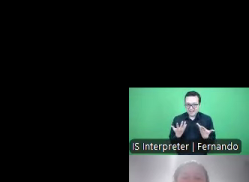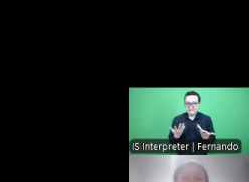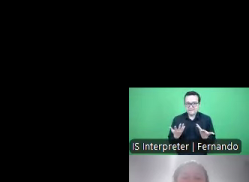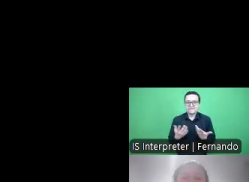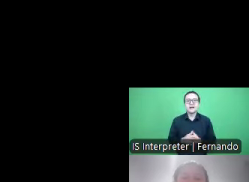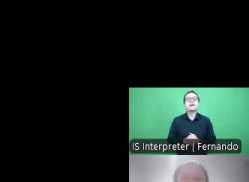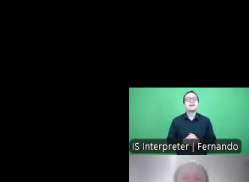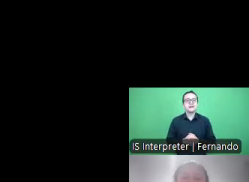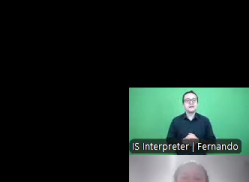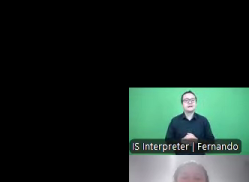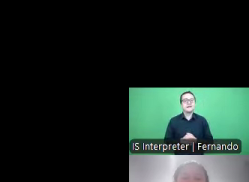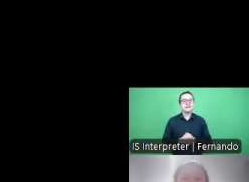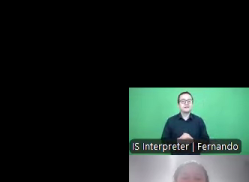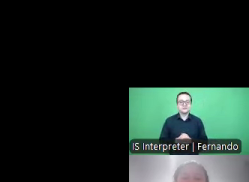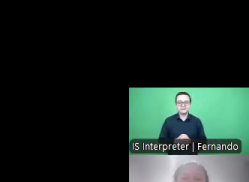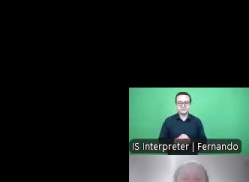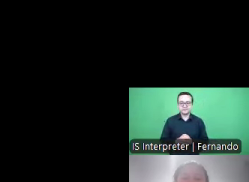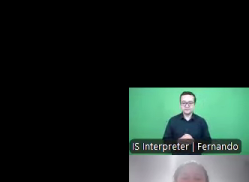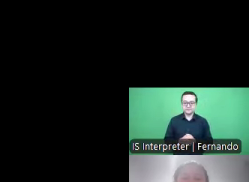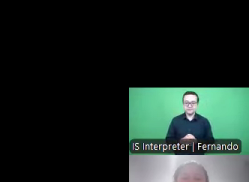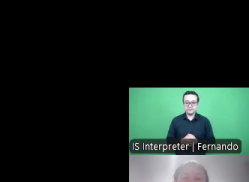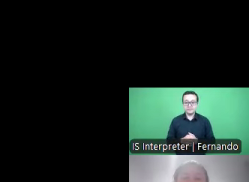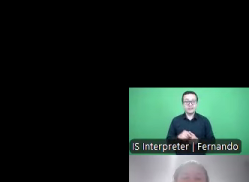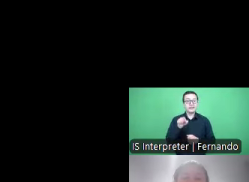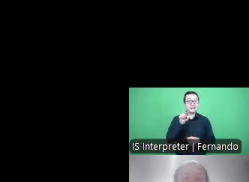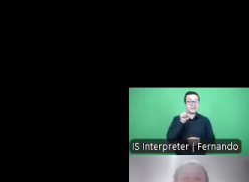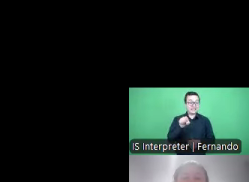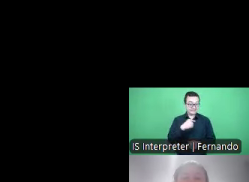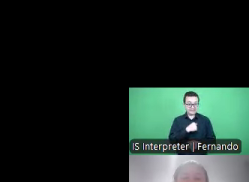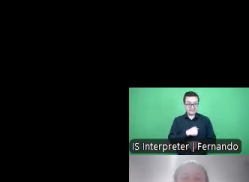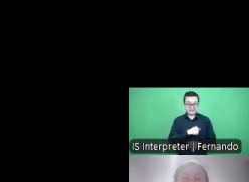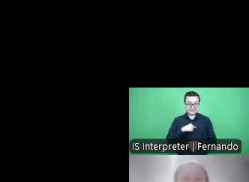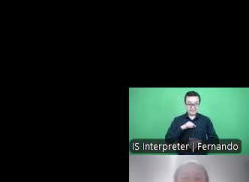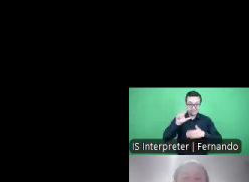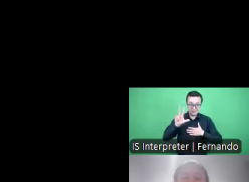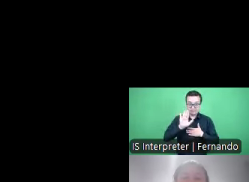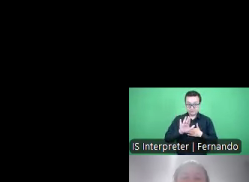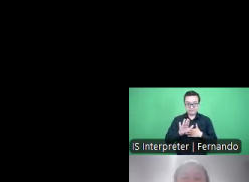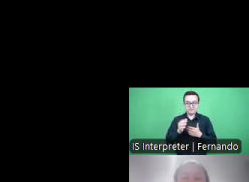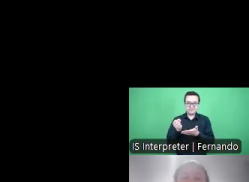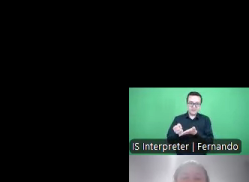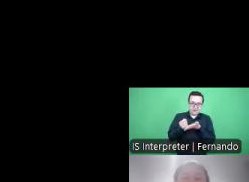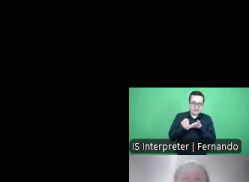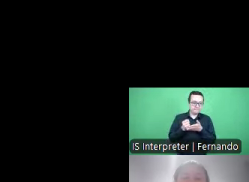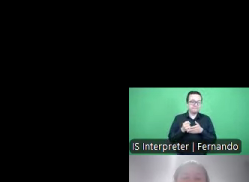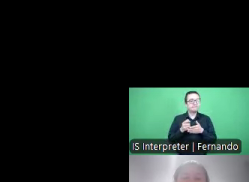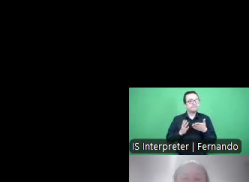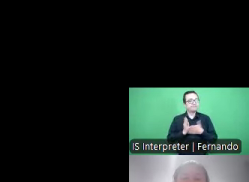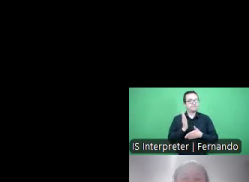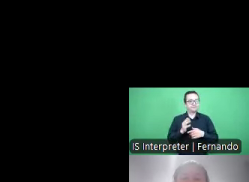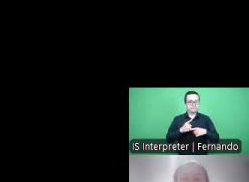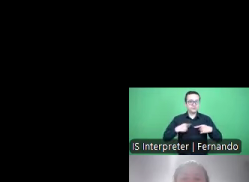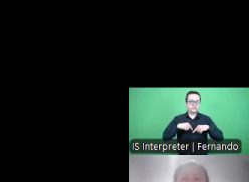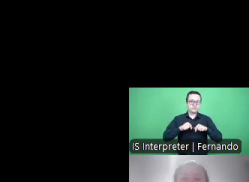will then muda help us untuk as the youth menambah to atau menguatkan lagi that jaringan or kita maybe to dengan strengthen even